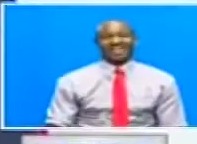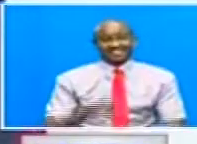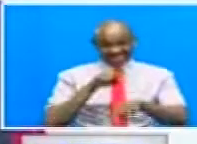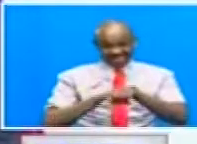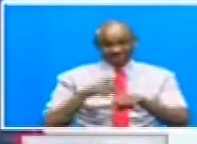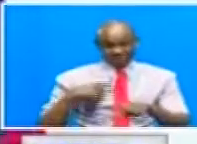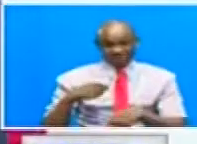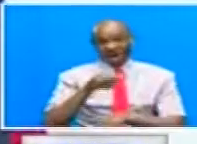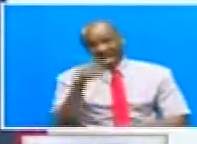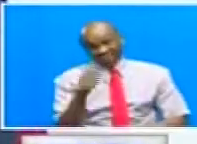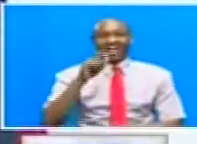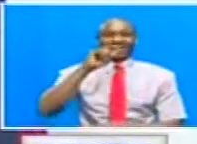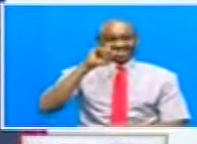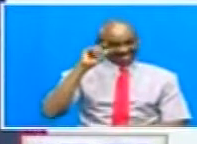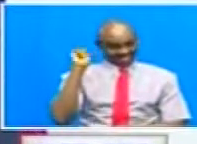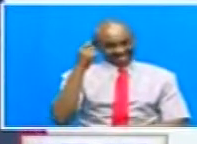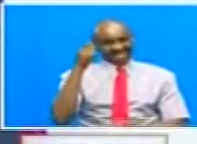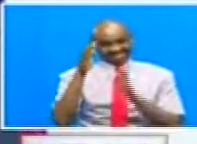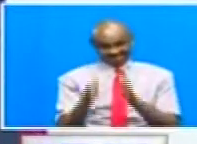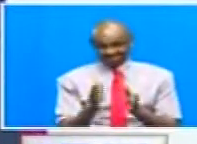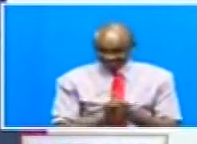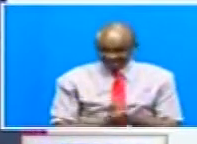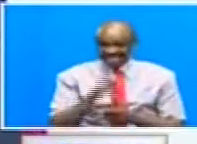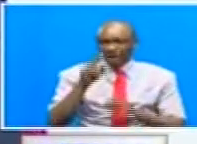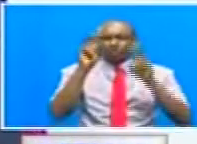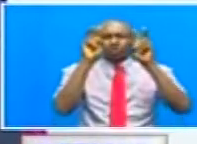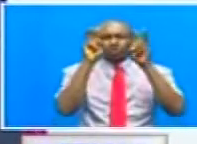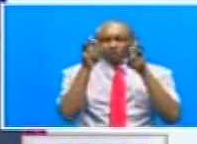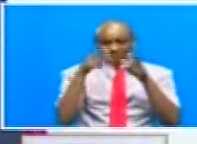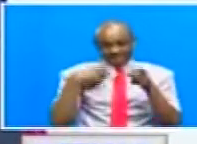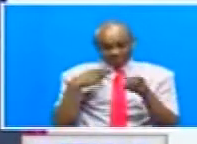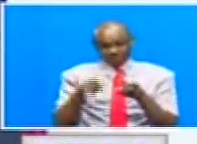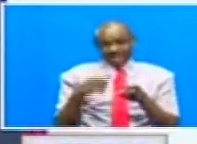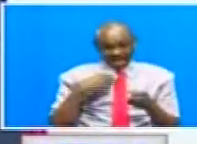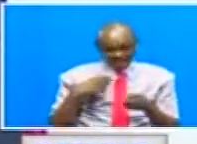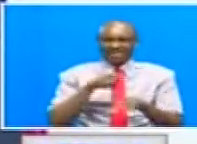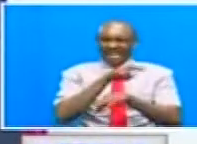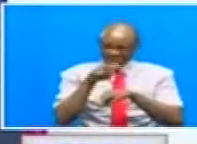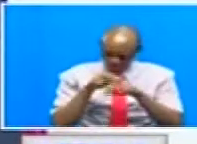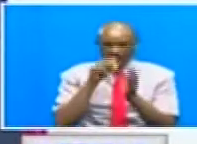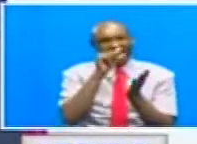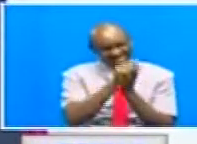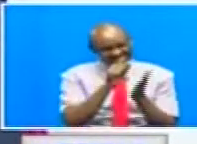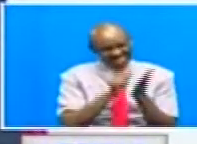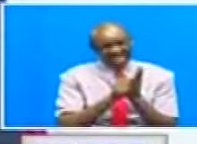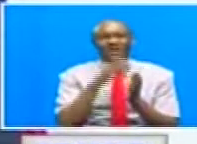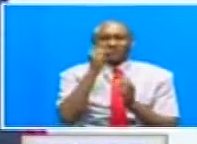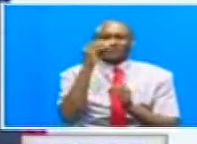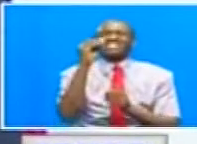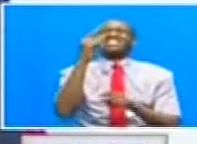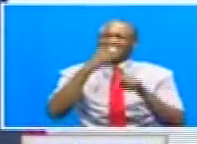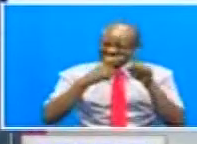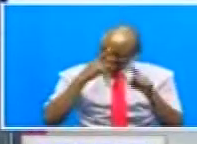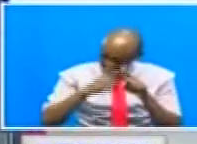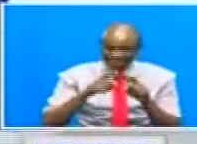Time for the Other Kenya, and tonight we're discussing that topic that's been part of the national agenda for over 50 years, land